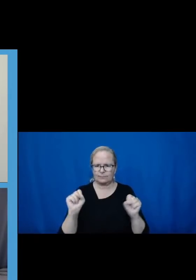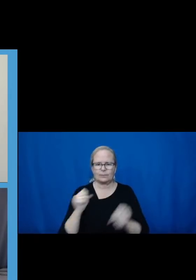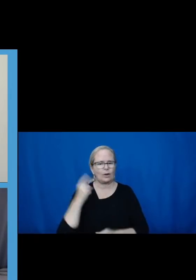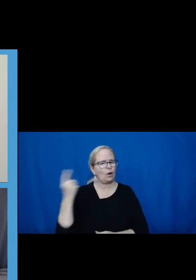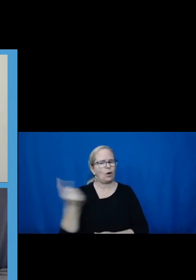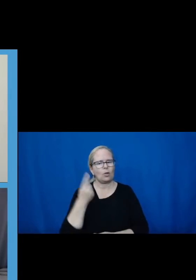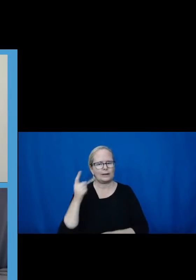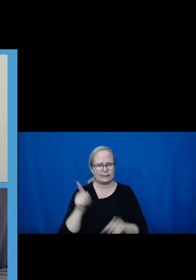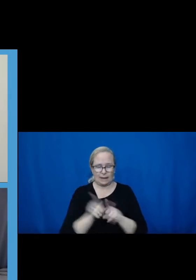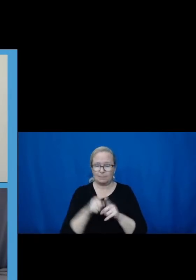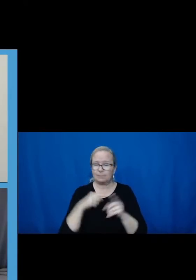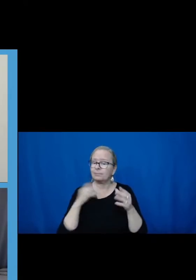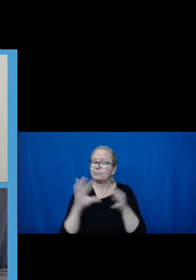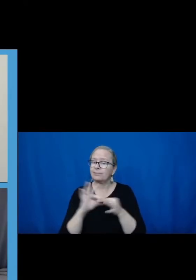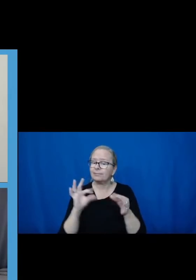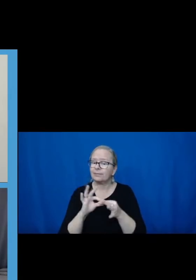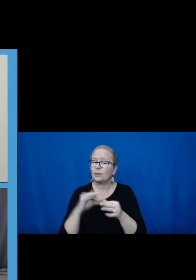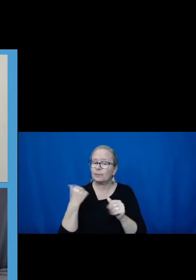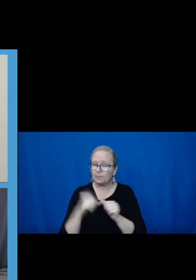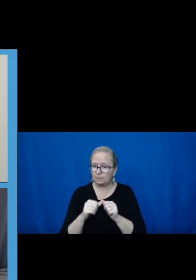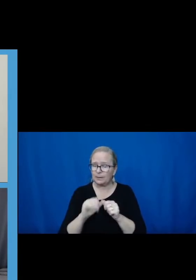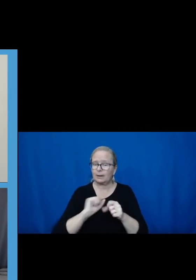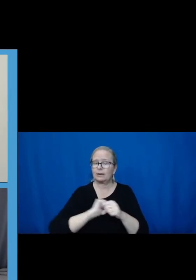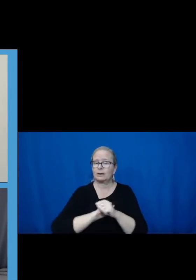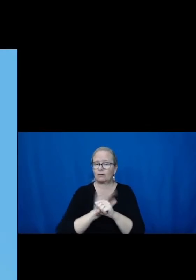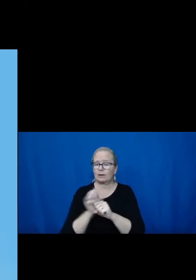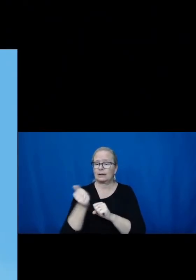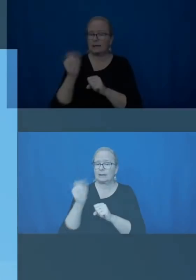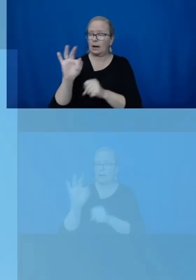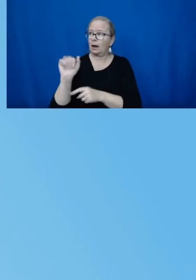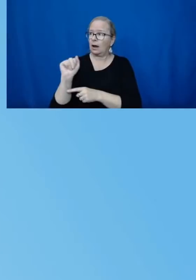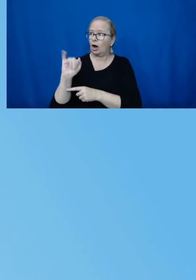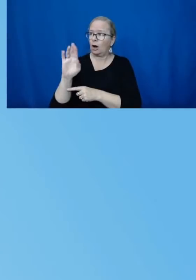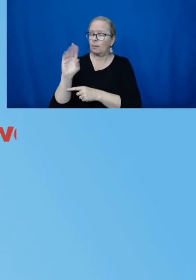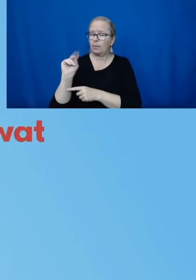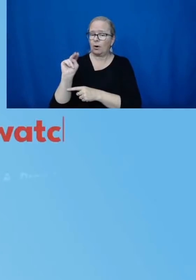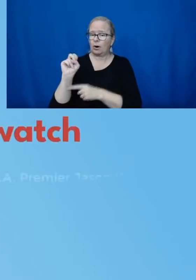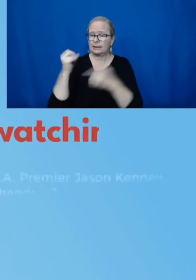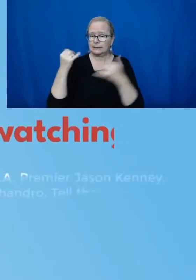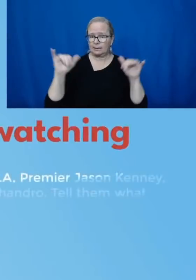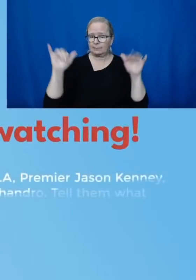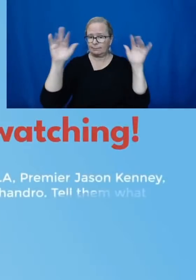And vaccines really do save lives.